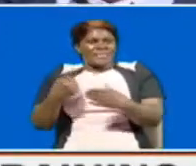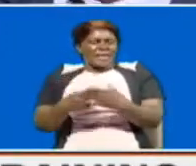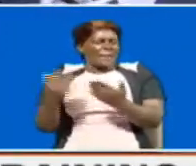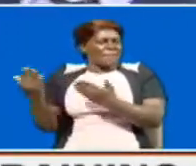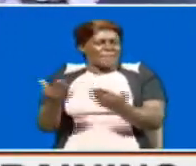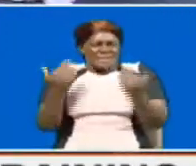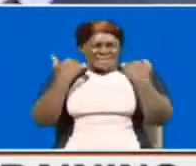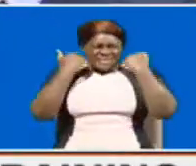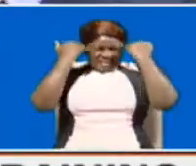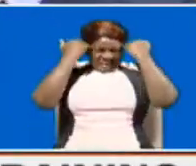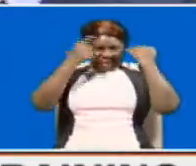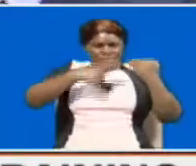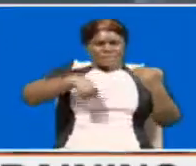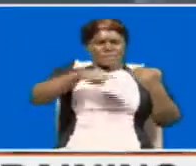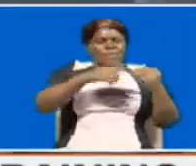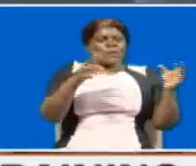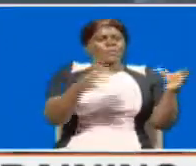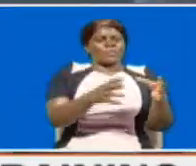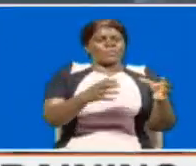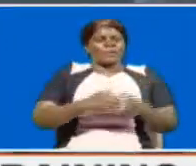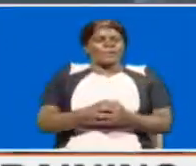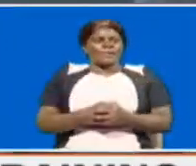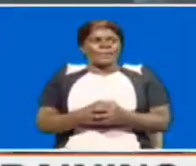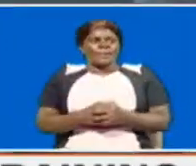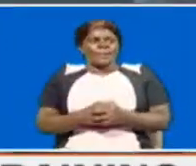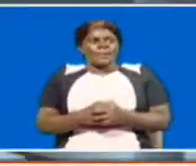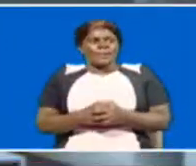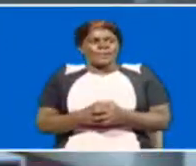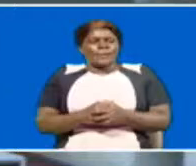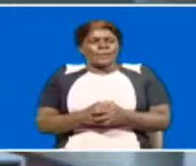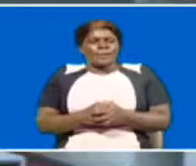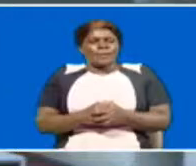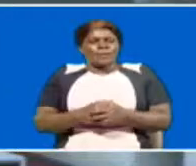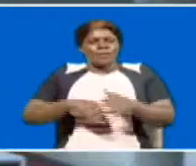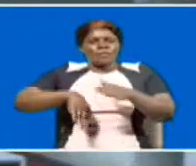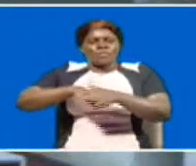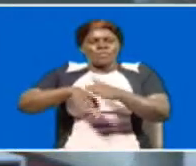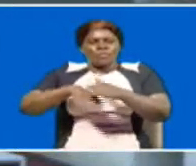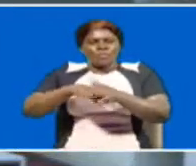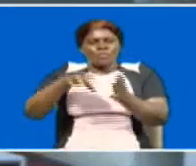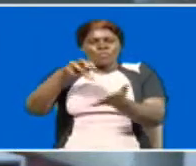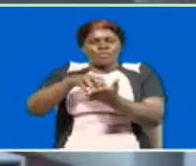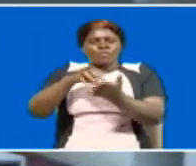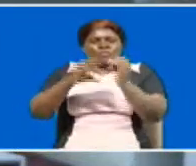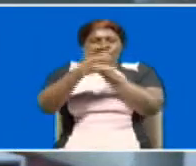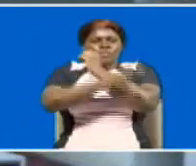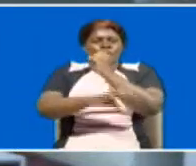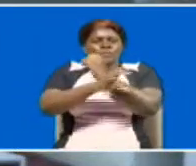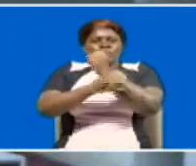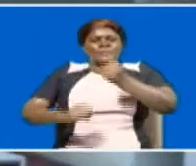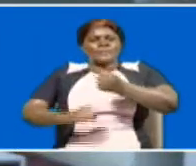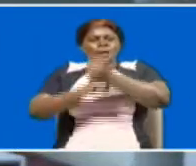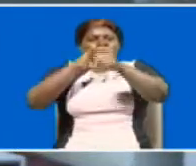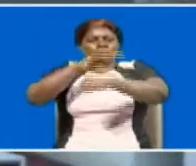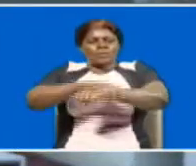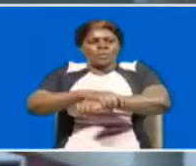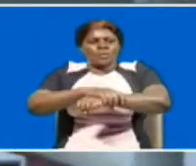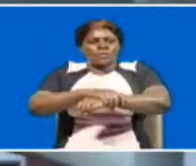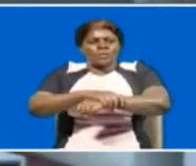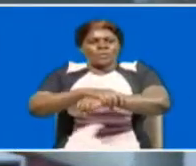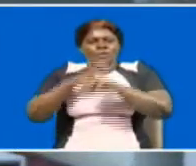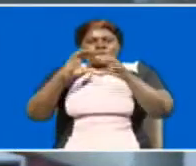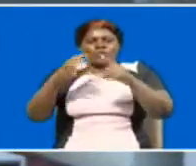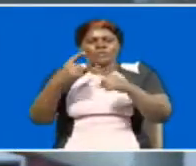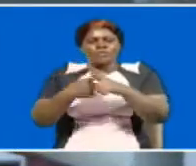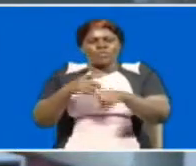ileta pressure kwetu sana, unaona. Now, efforts to elevate the football state in the country has been boosted as scouts and coaches